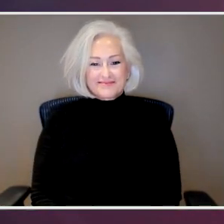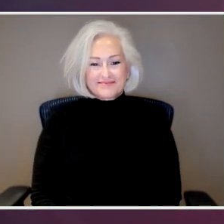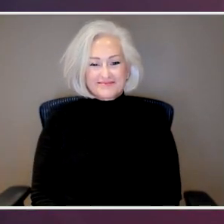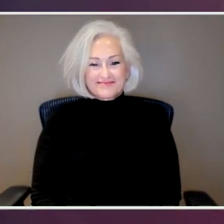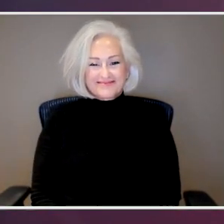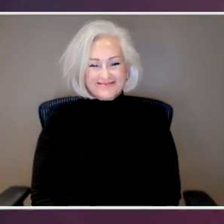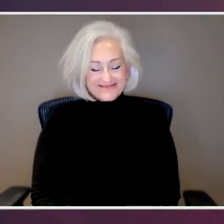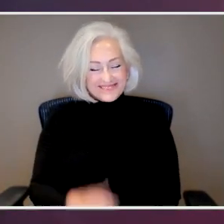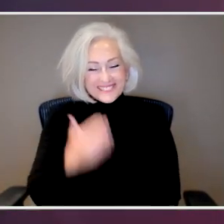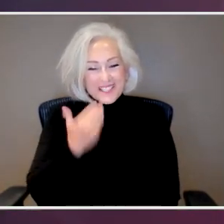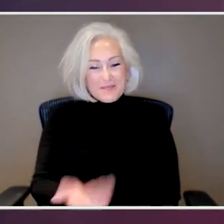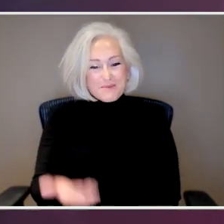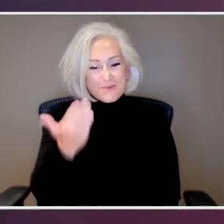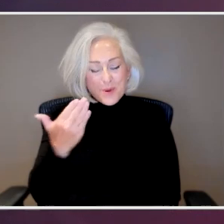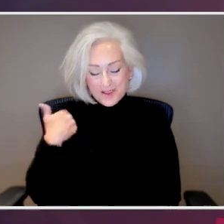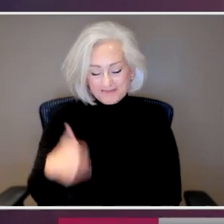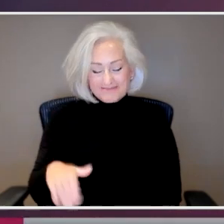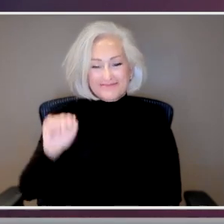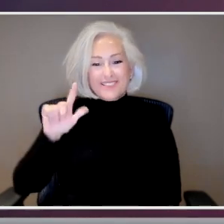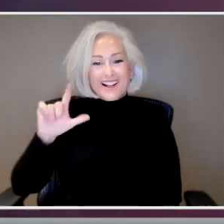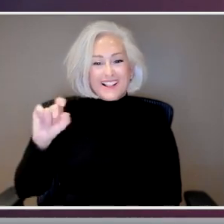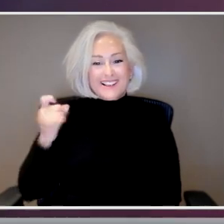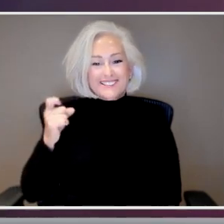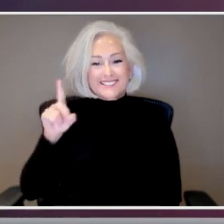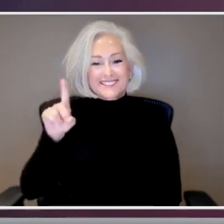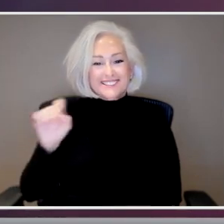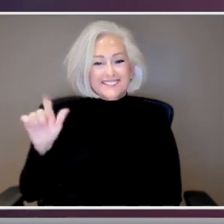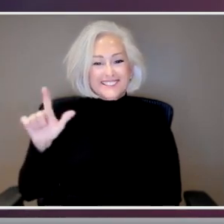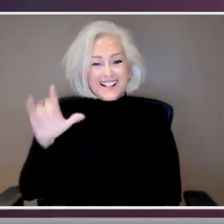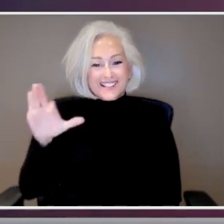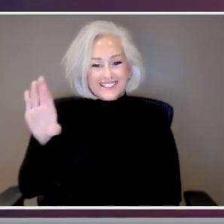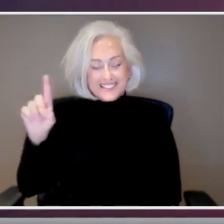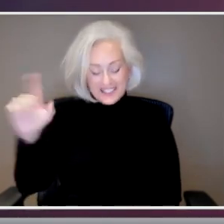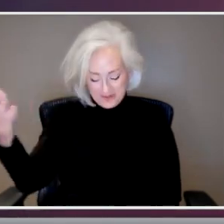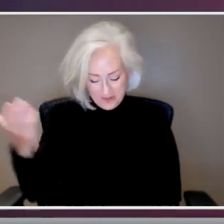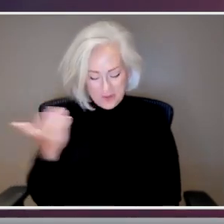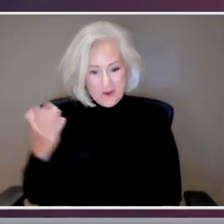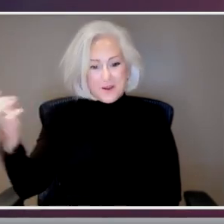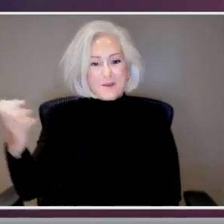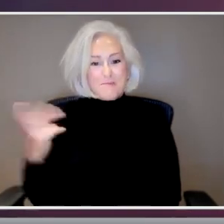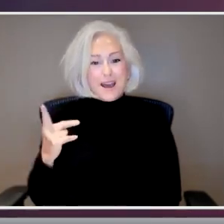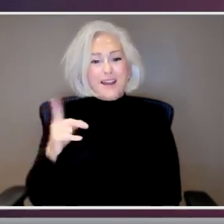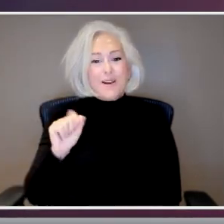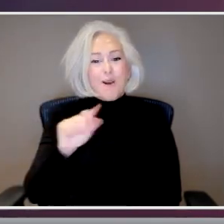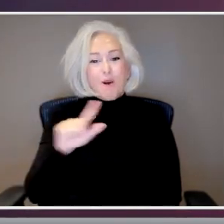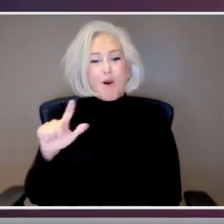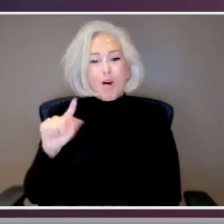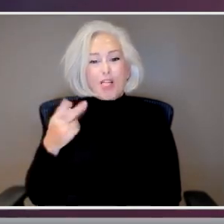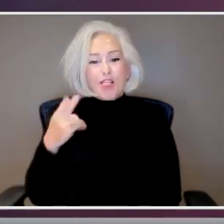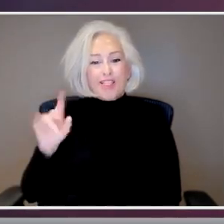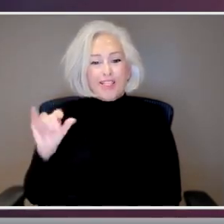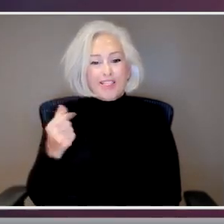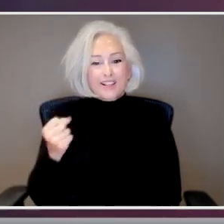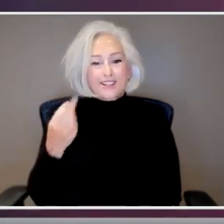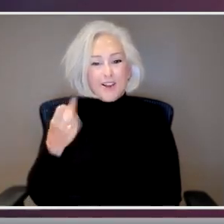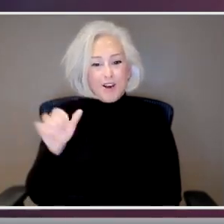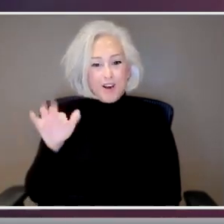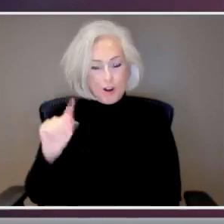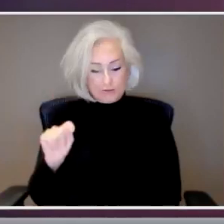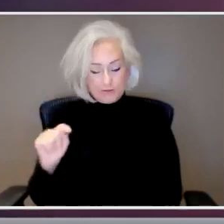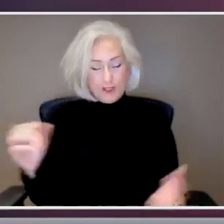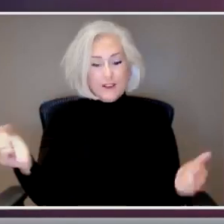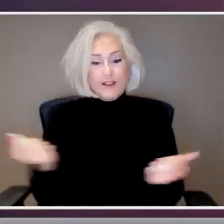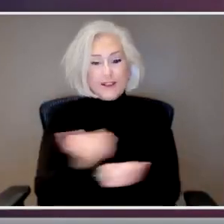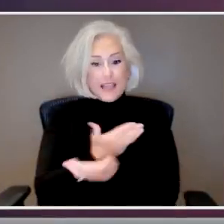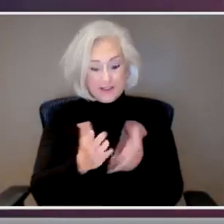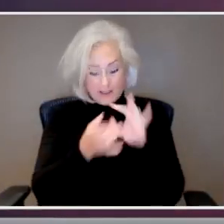Good morning, I'm Alexis Del Cid. Welcome back to All Things Heart. Almost everything connects right back to your heart. In fact, it's the theme